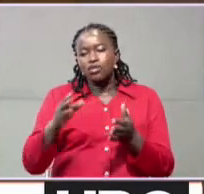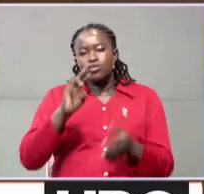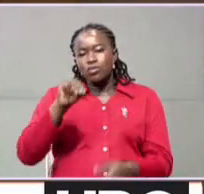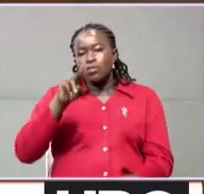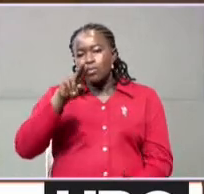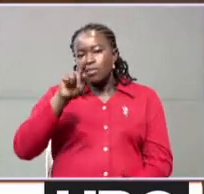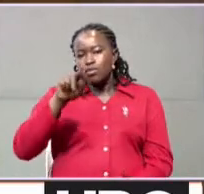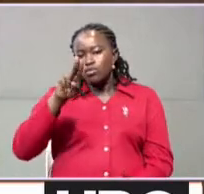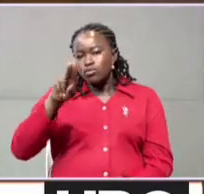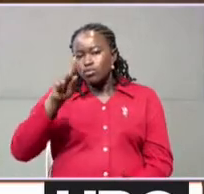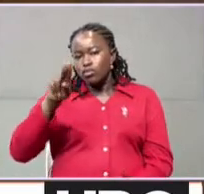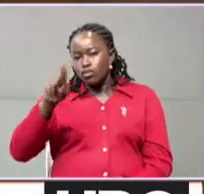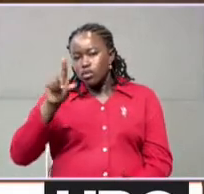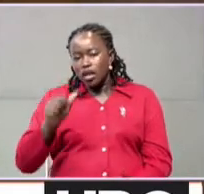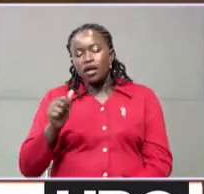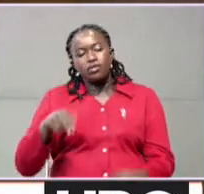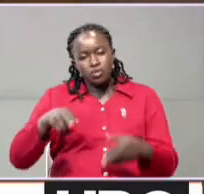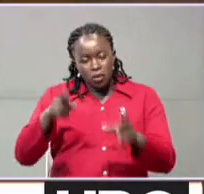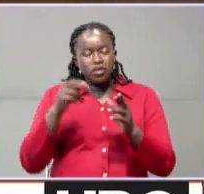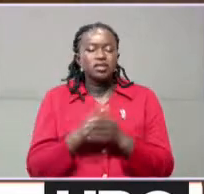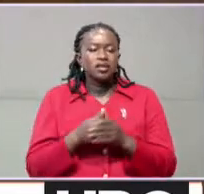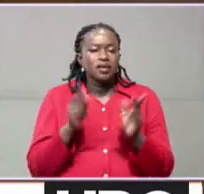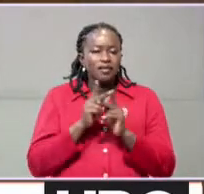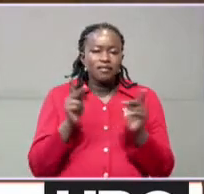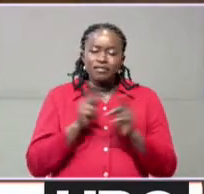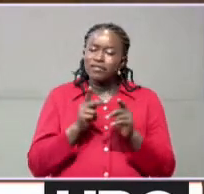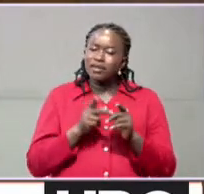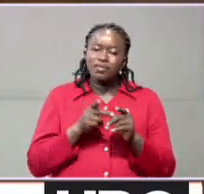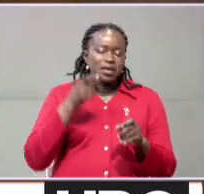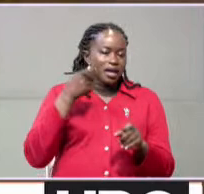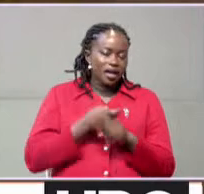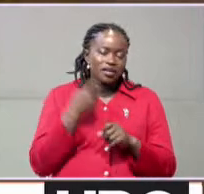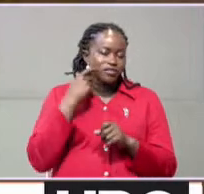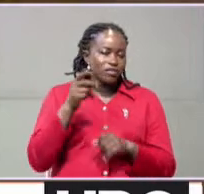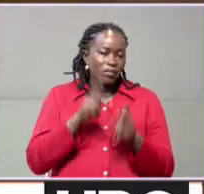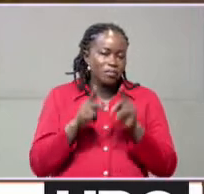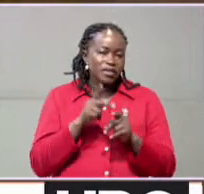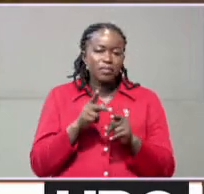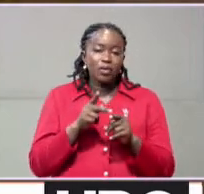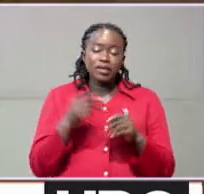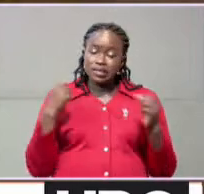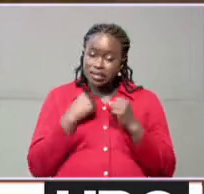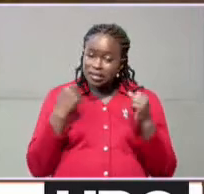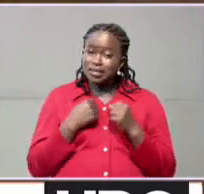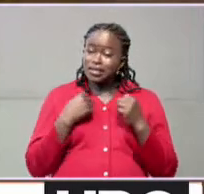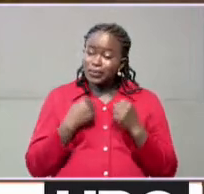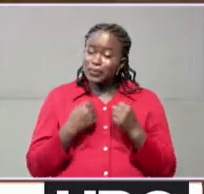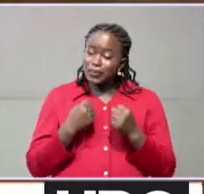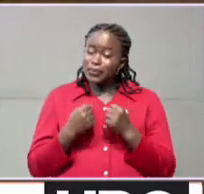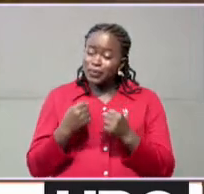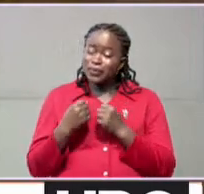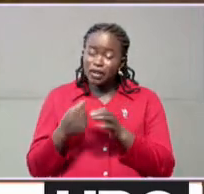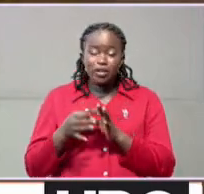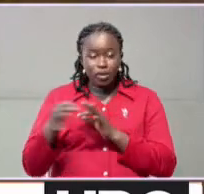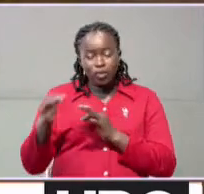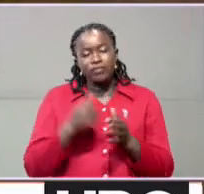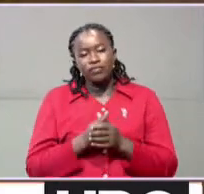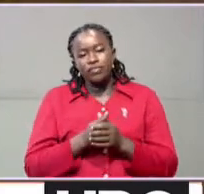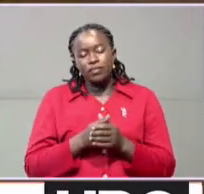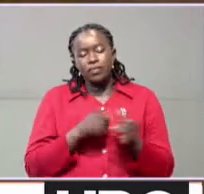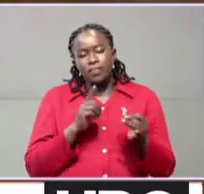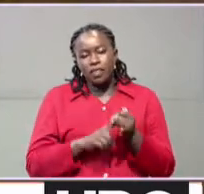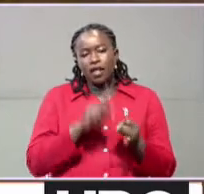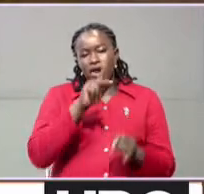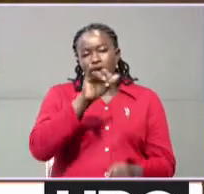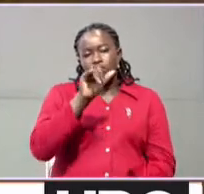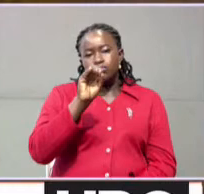it's very very terrible for patients to move that long distance secondly right or neighbor speaker chotela district